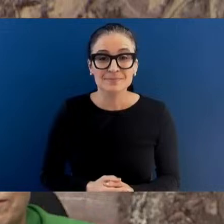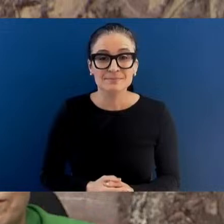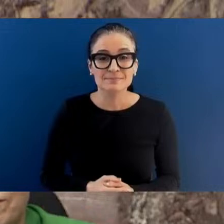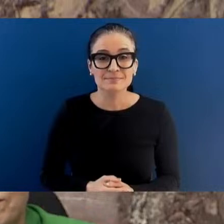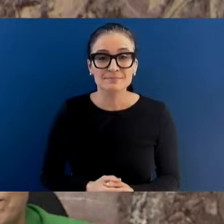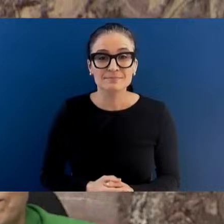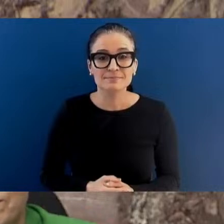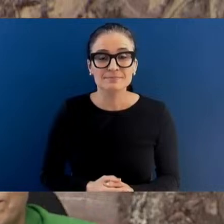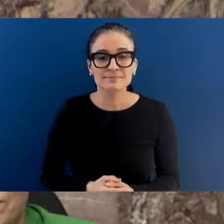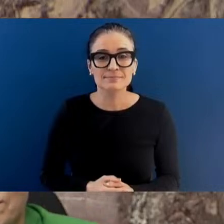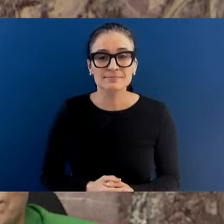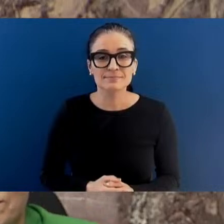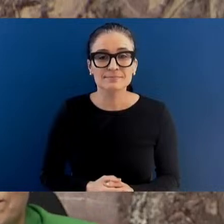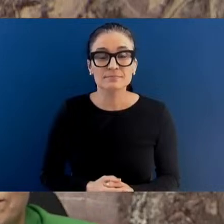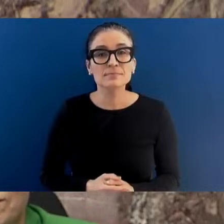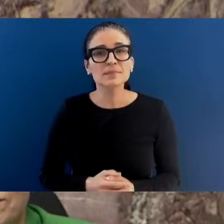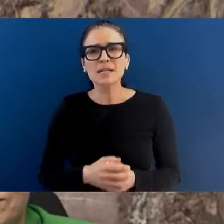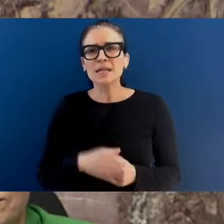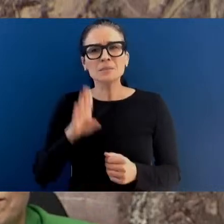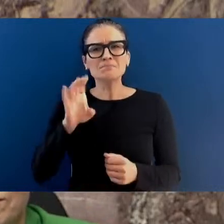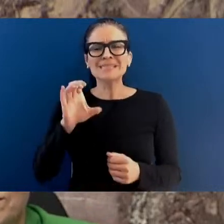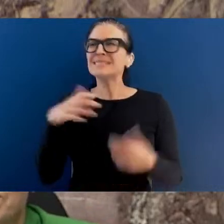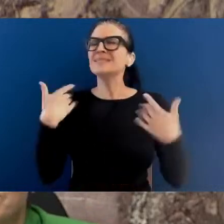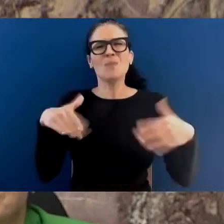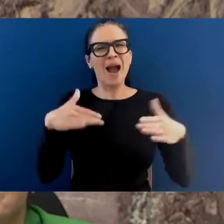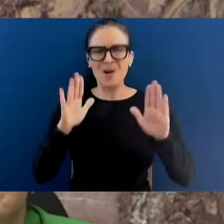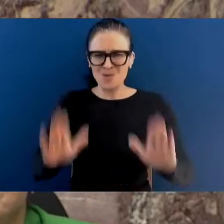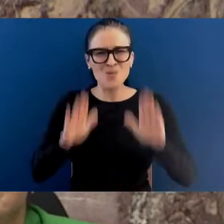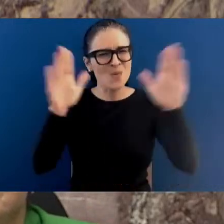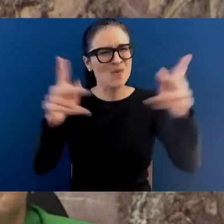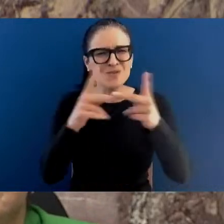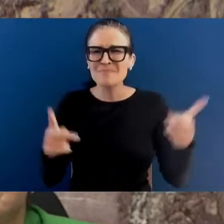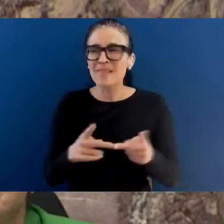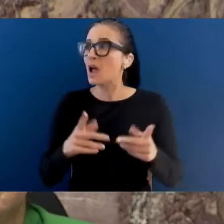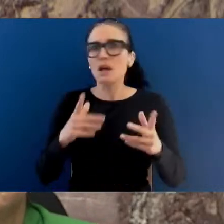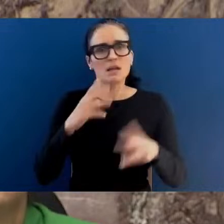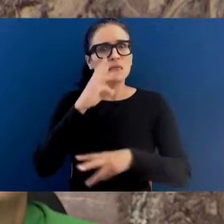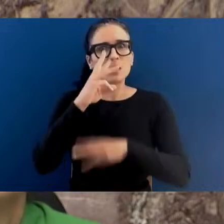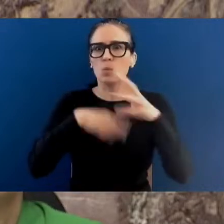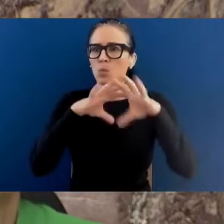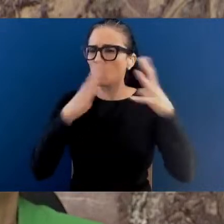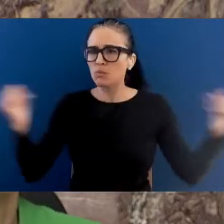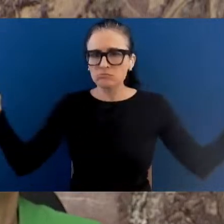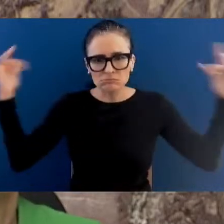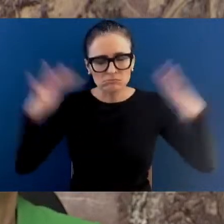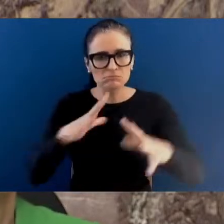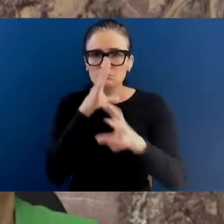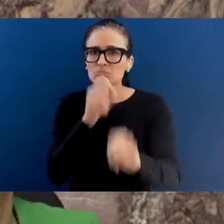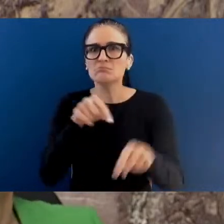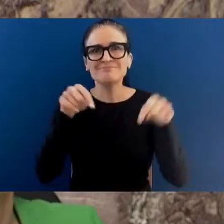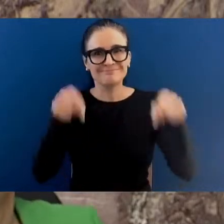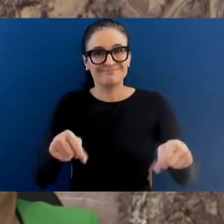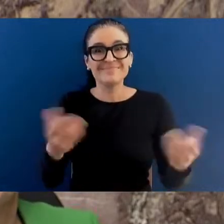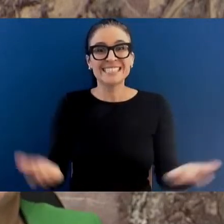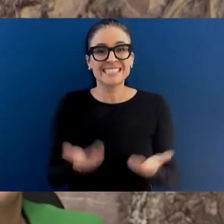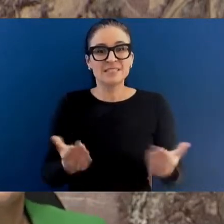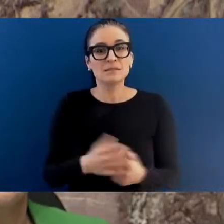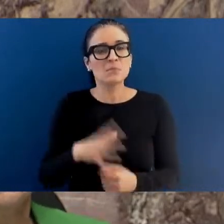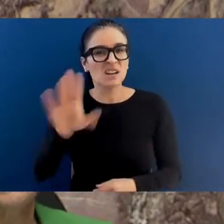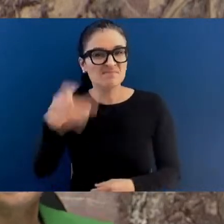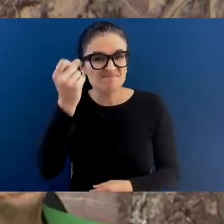from all over the world. But due to global inflation and expensive housing prices, the cost of living in BC is